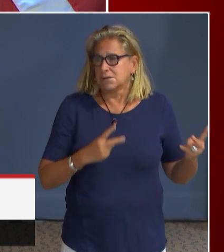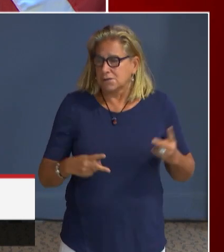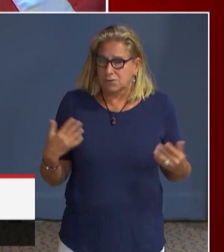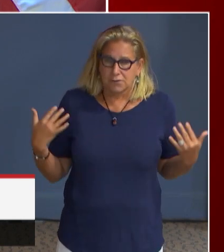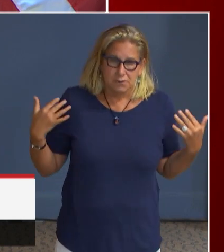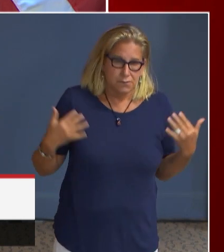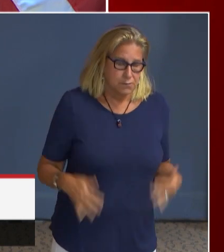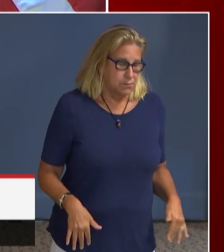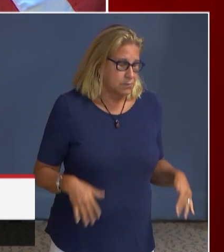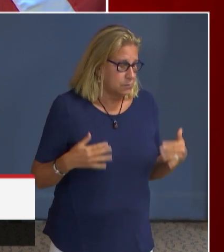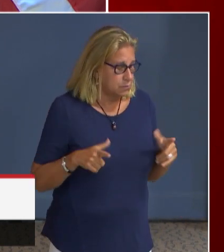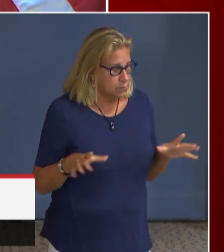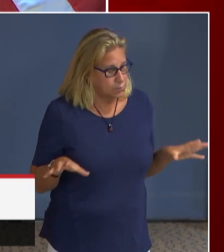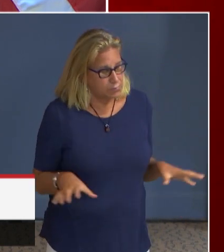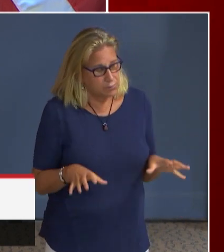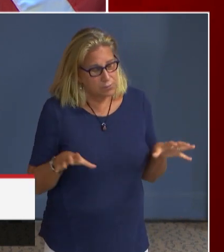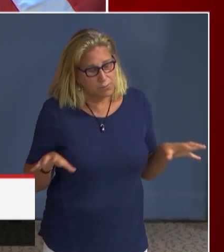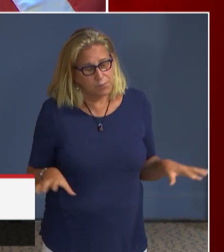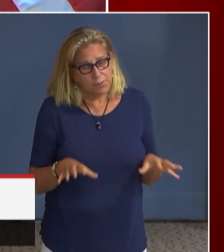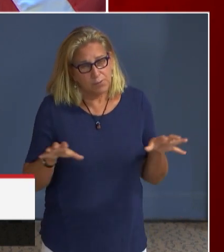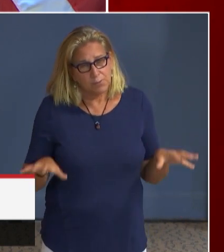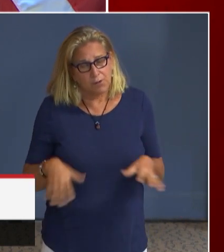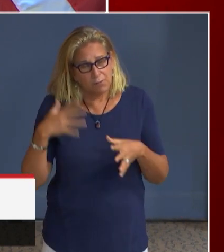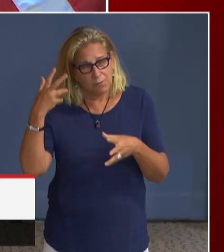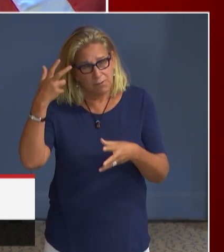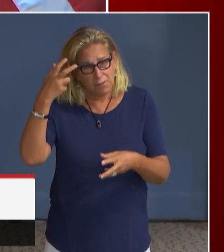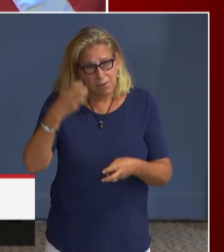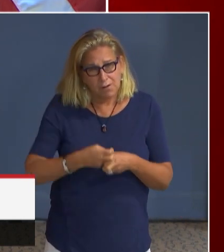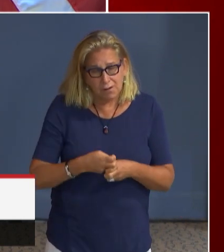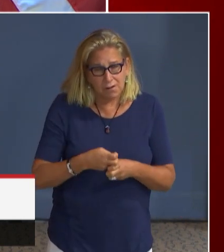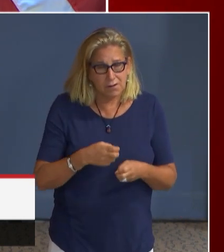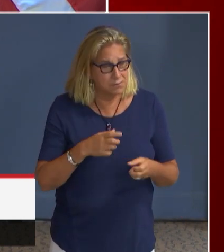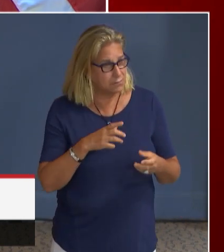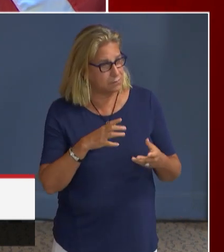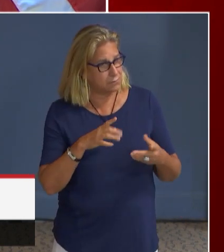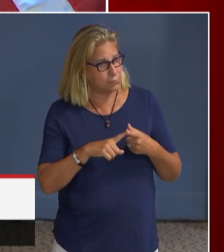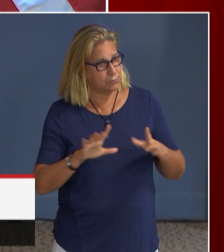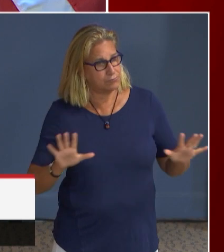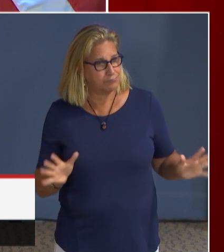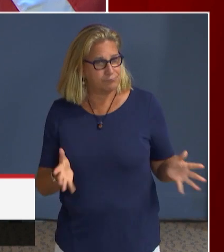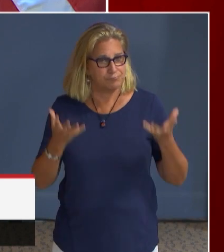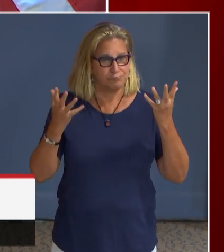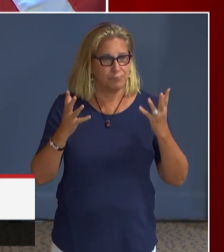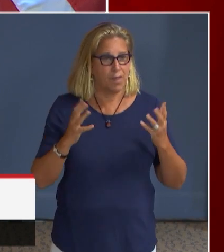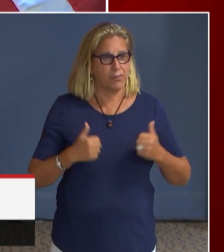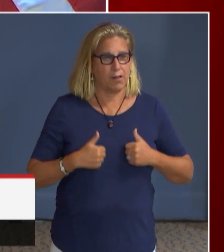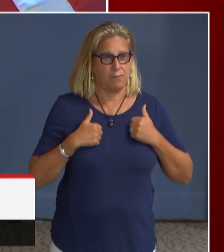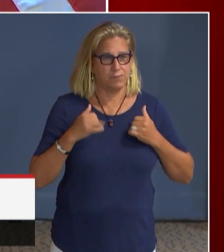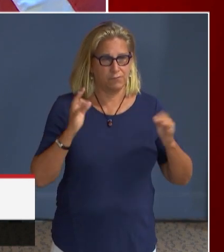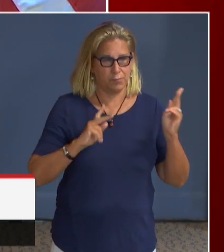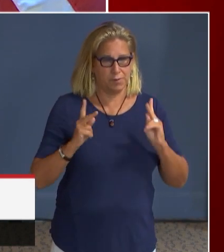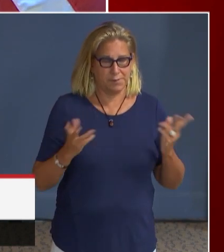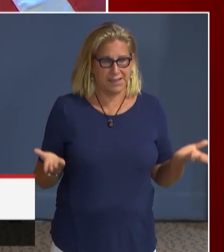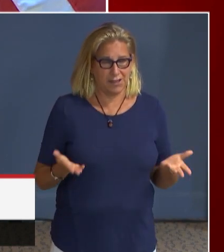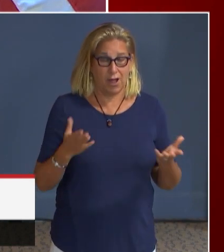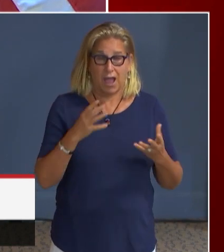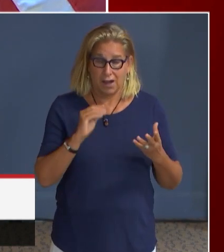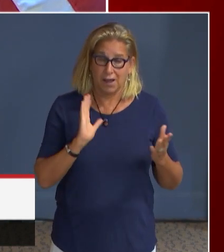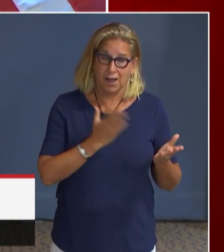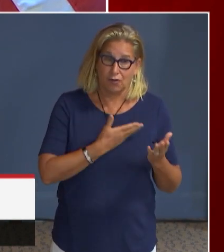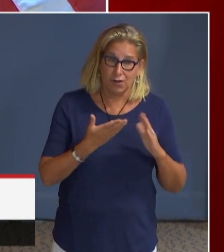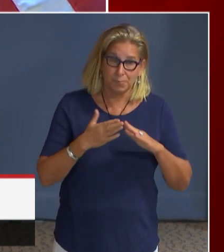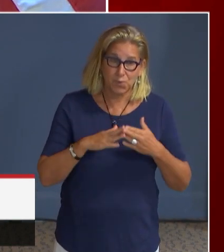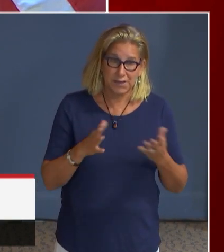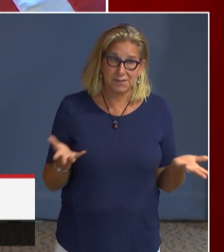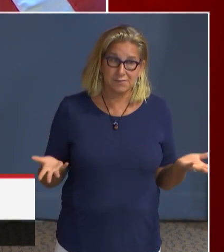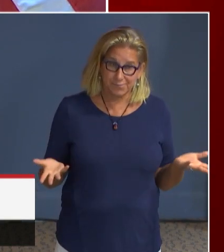workers in all 8 wards in our community. This past weekend, we saw another example of that commitment